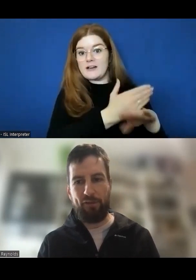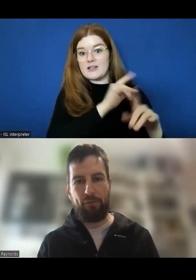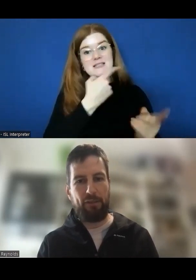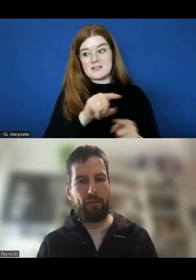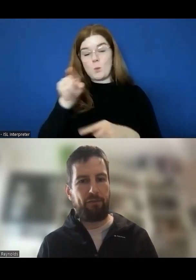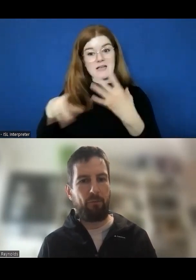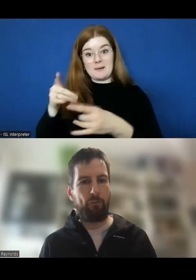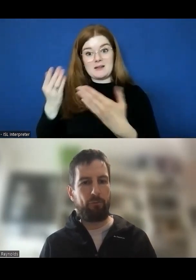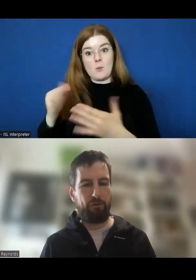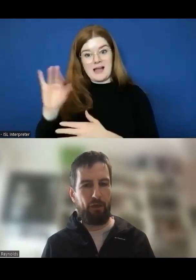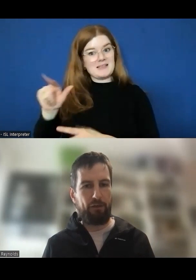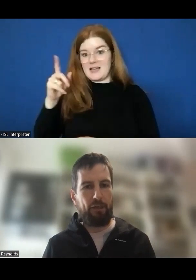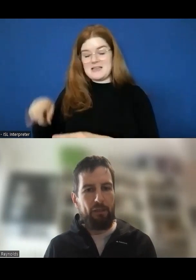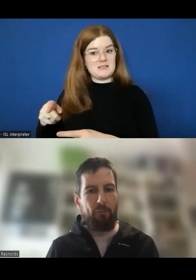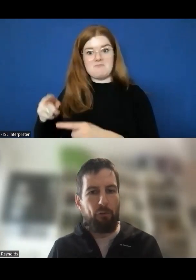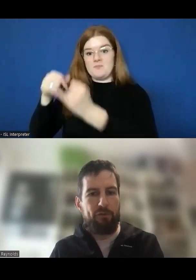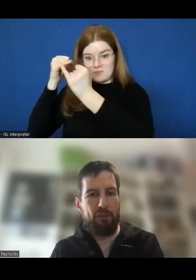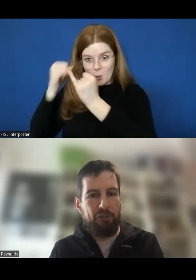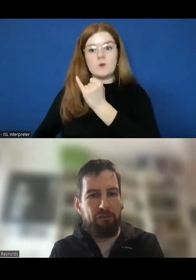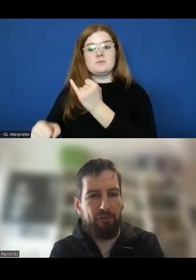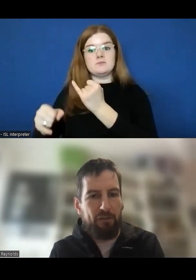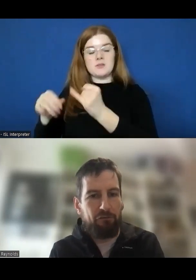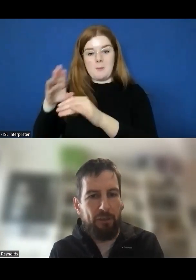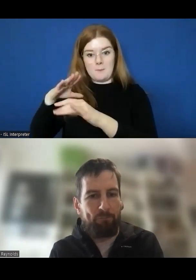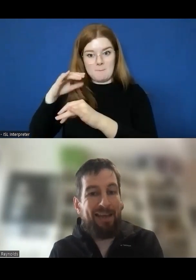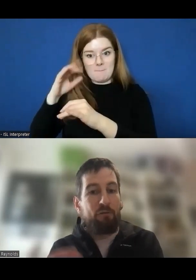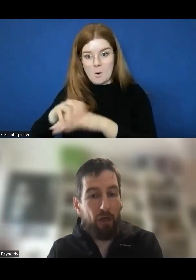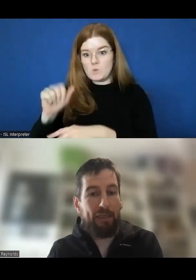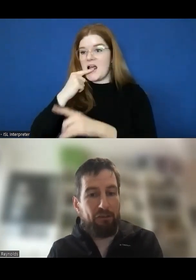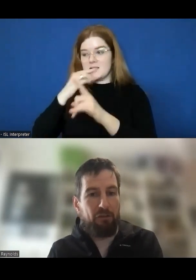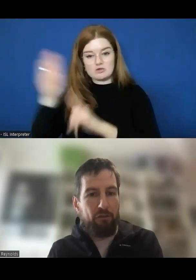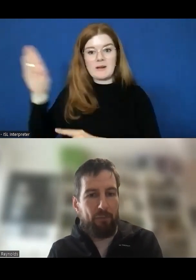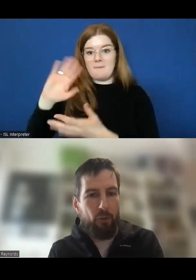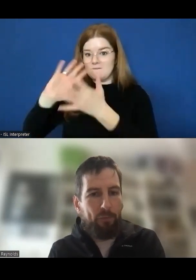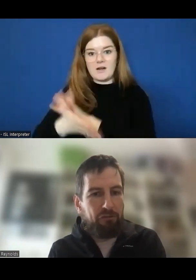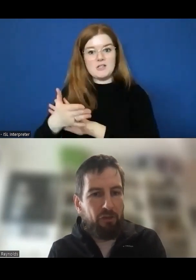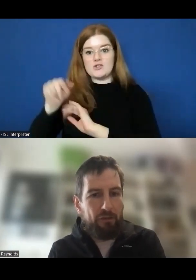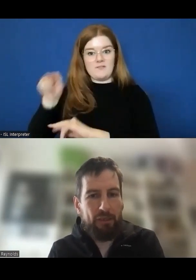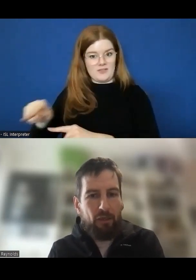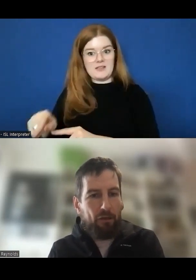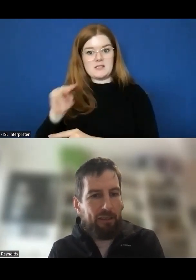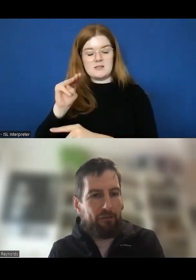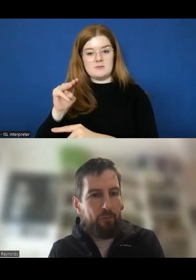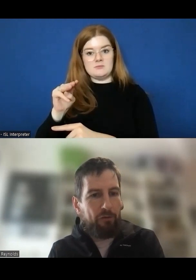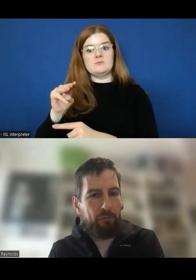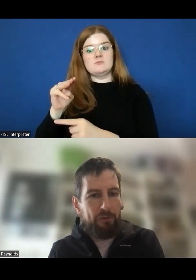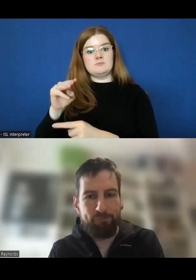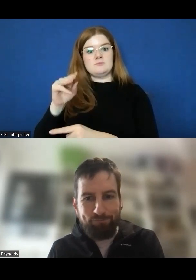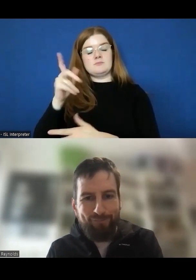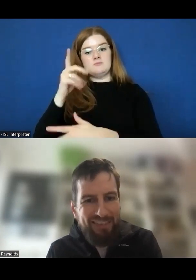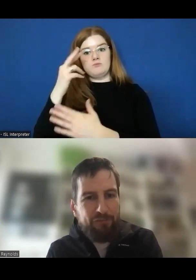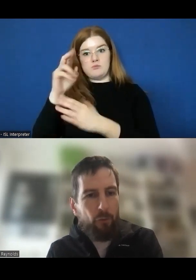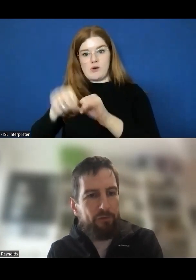that what's happening in Gaza at the moment is by far the most egregious and extreme violation of that prohibition on collective